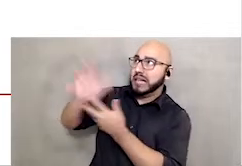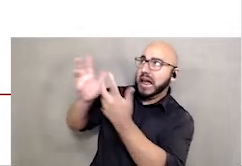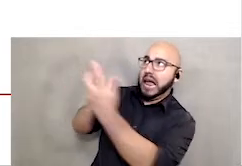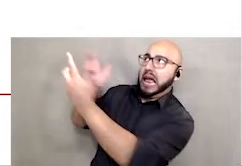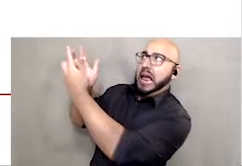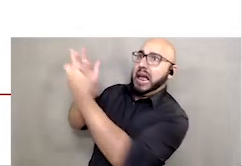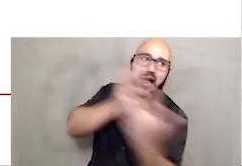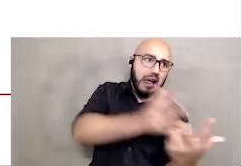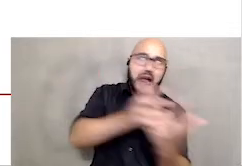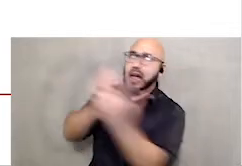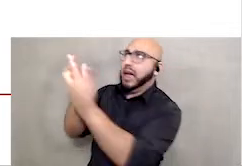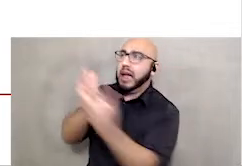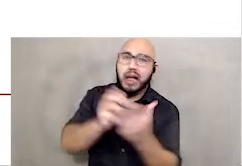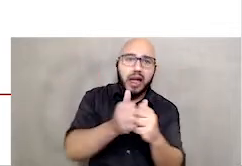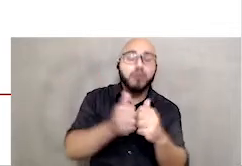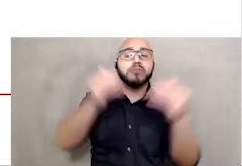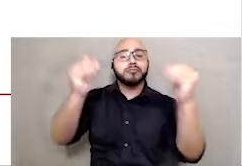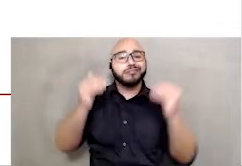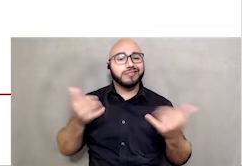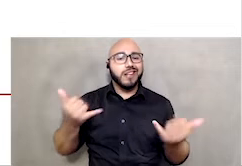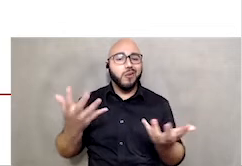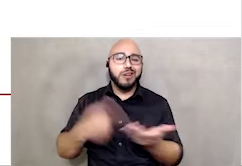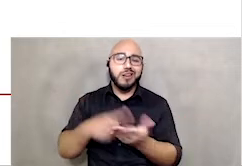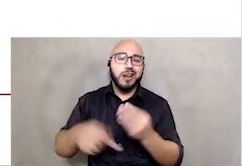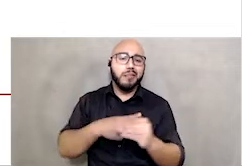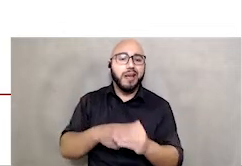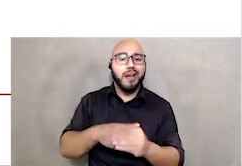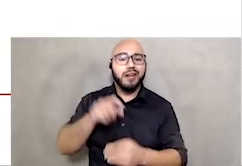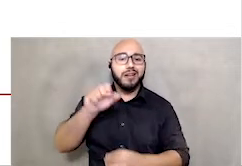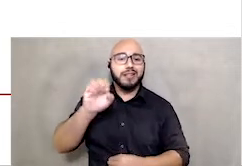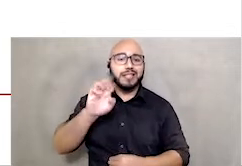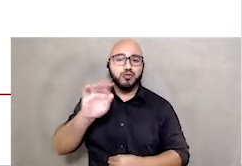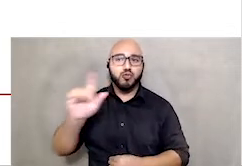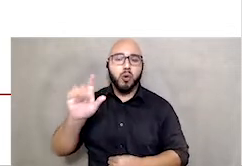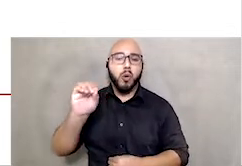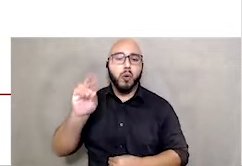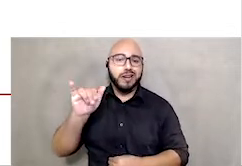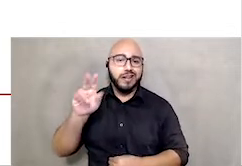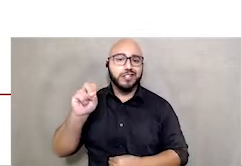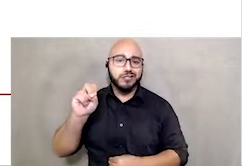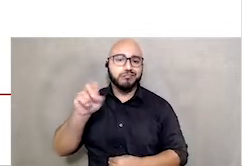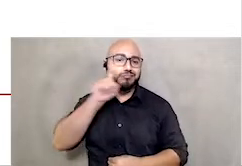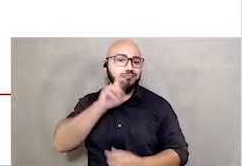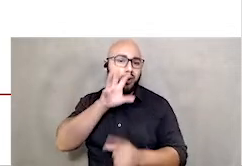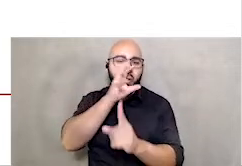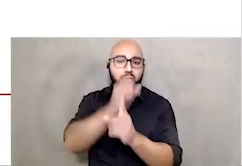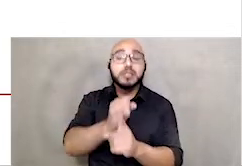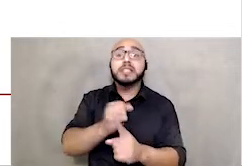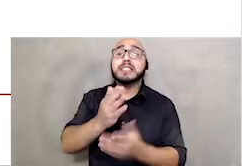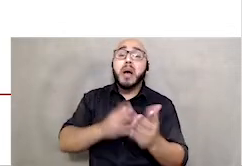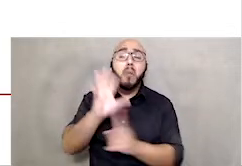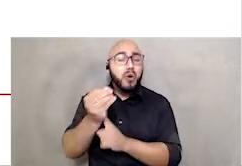Now I want to talk about sexual orientation. In some cultures, they believe that there are only two different